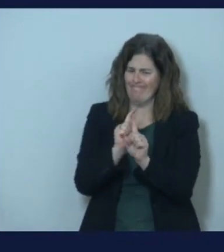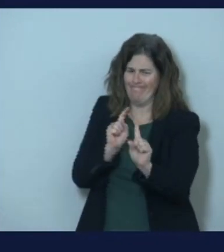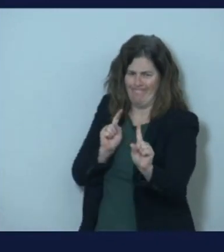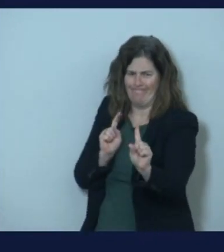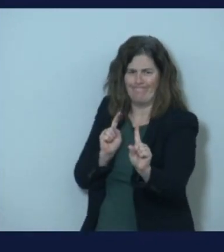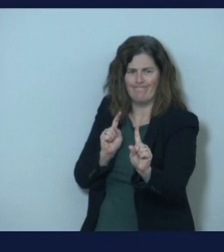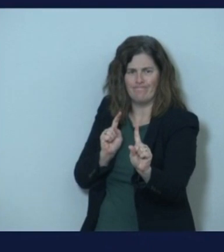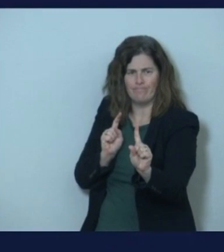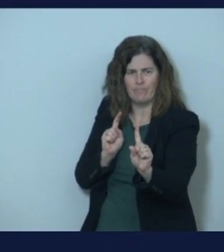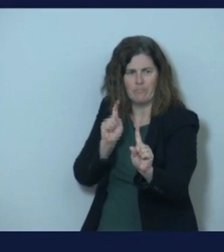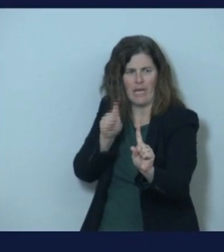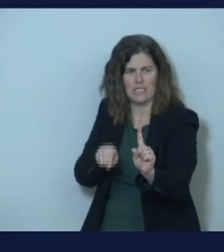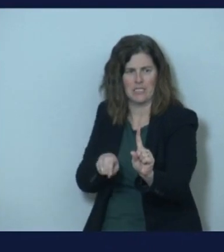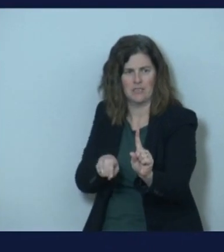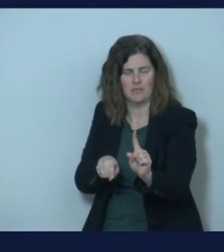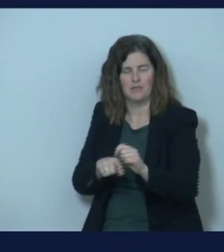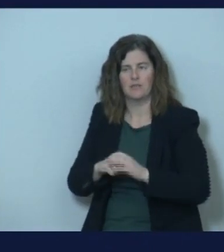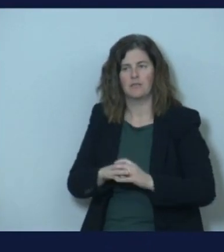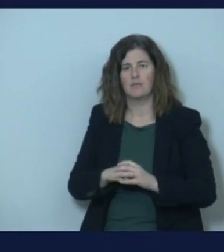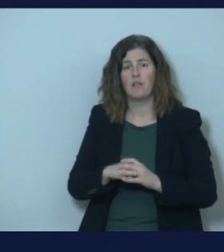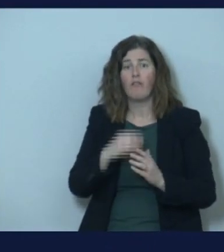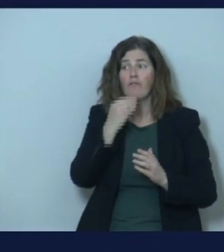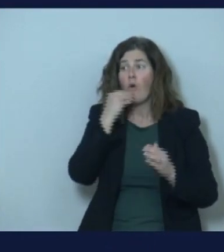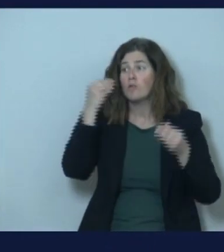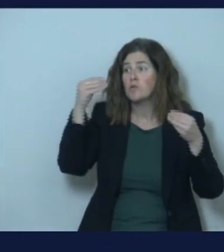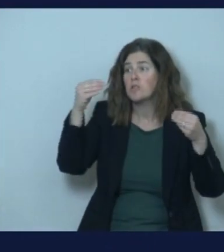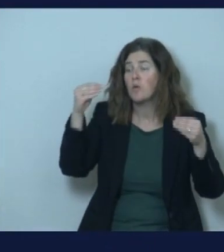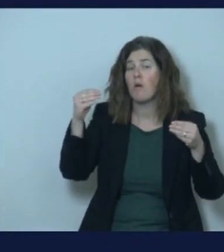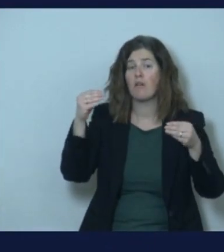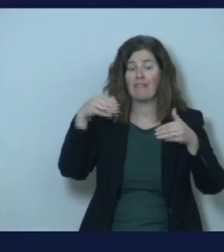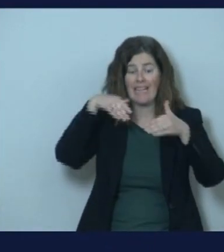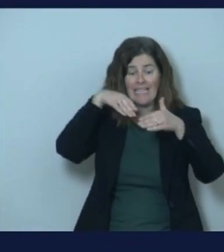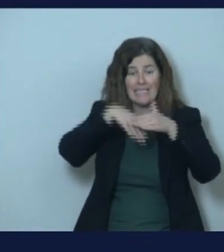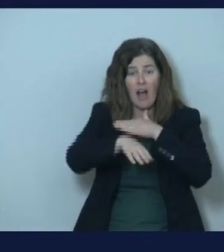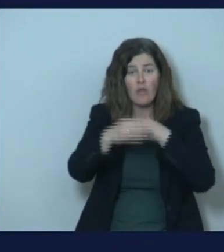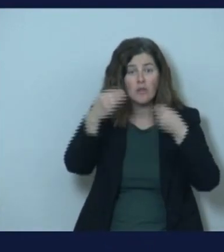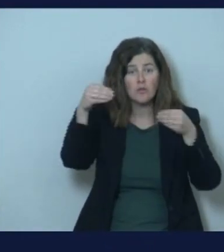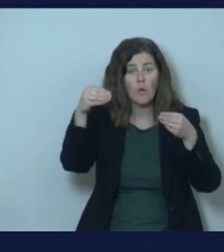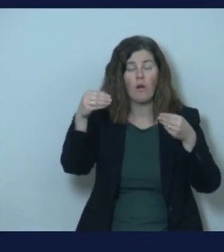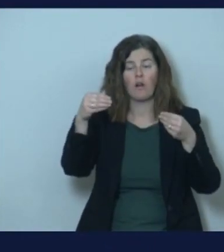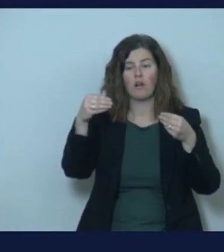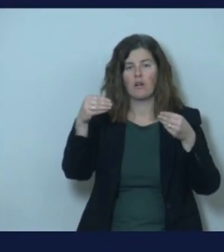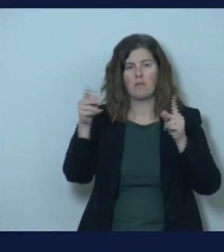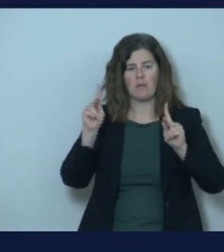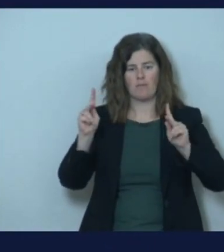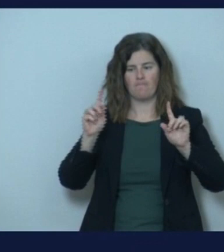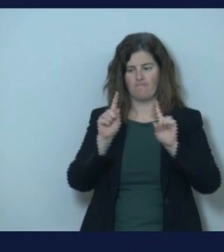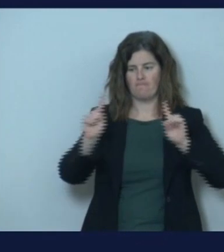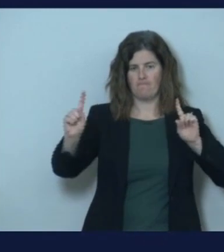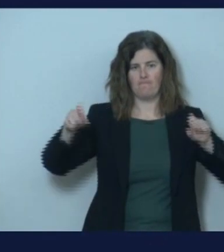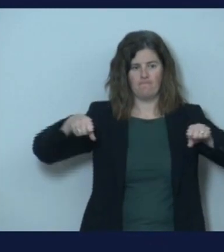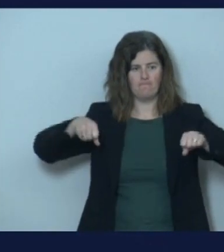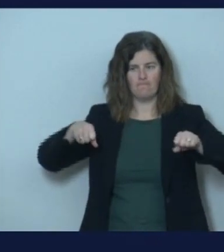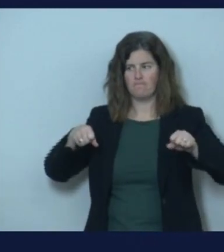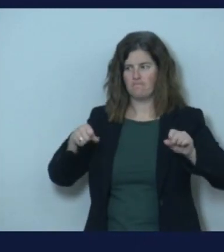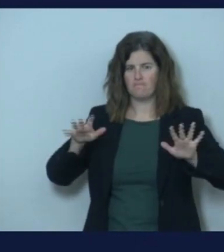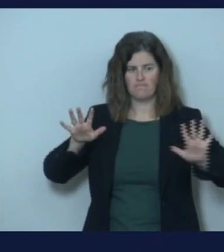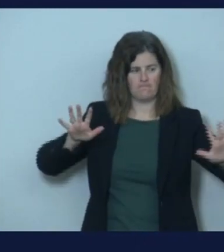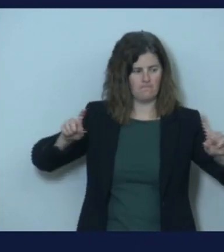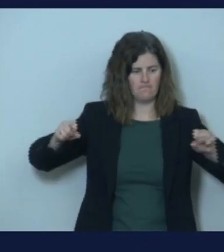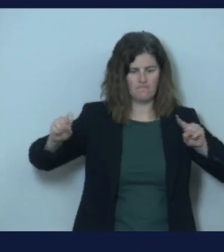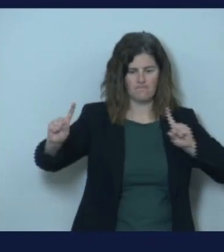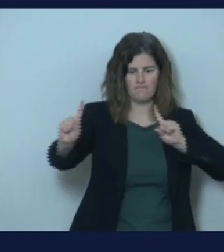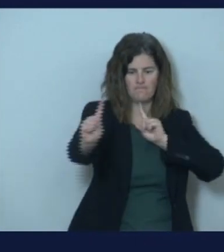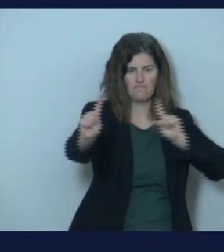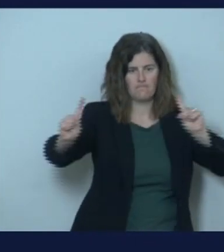those behaviors. In grocery stores, inside the grocery store, everyone practicing to the highest degree COVID